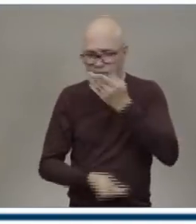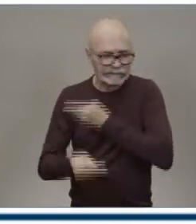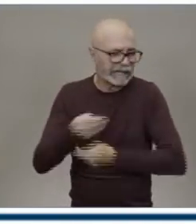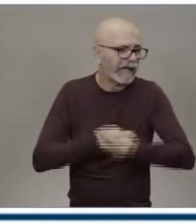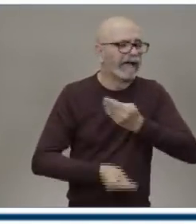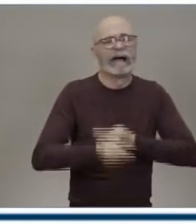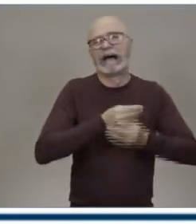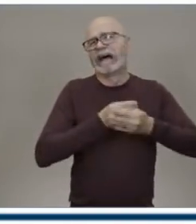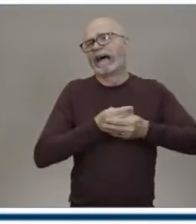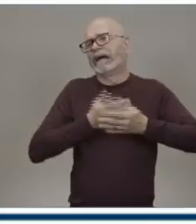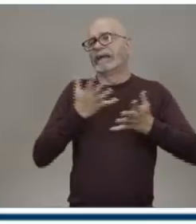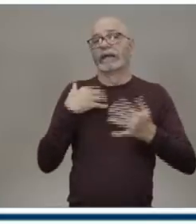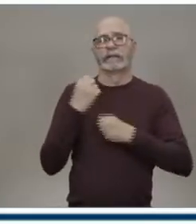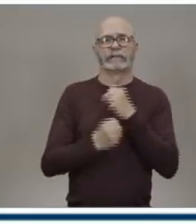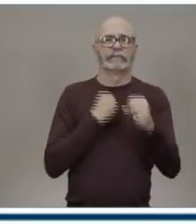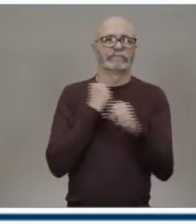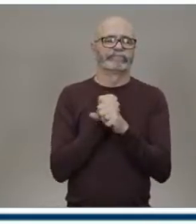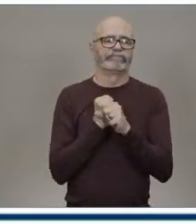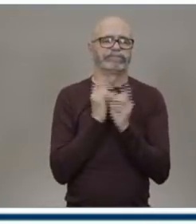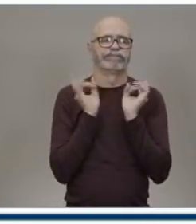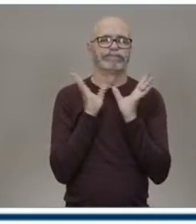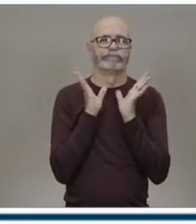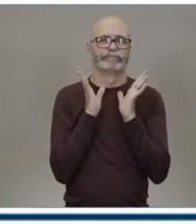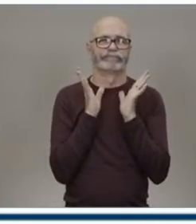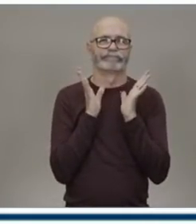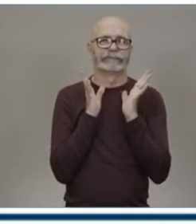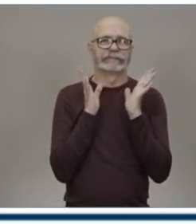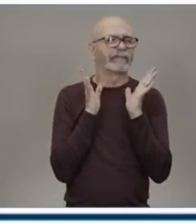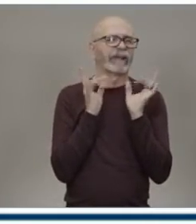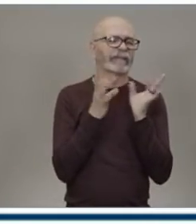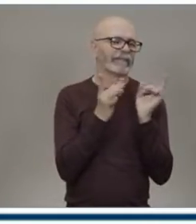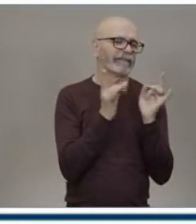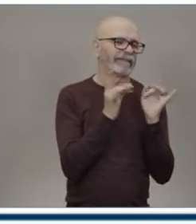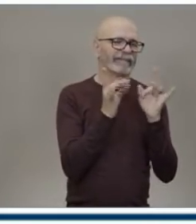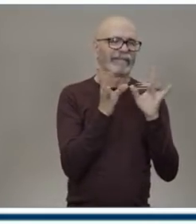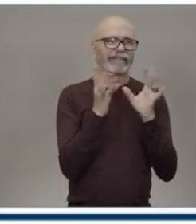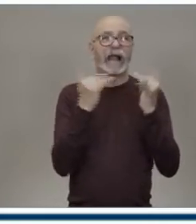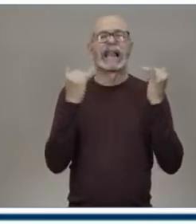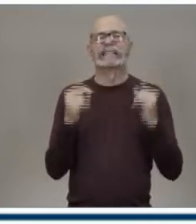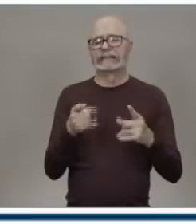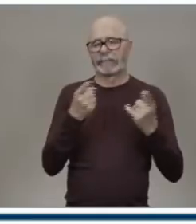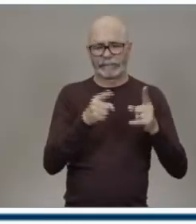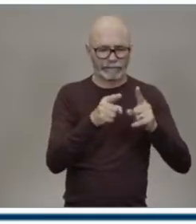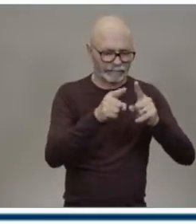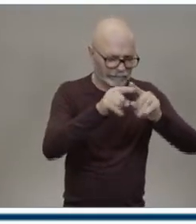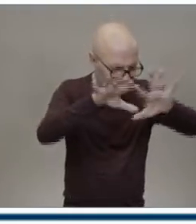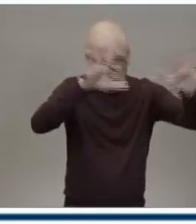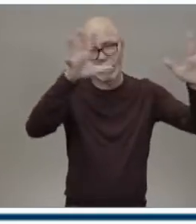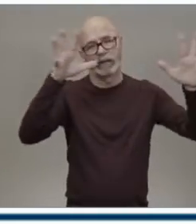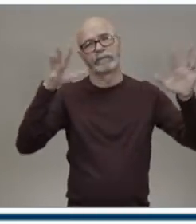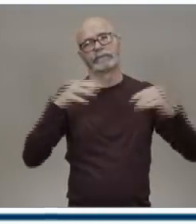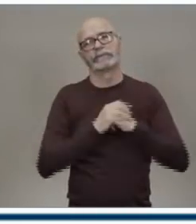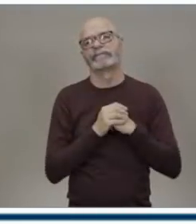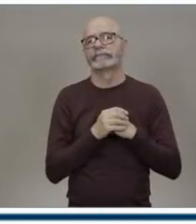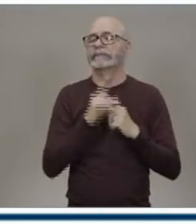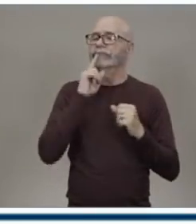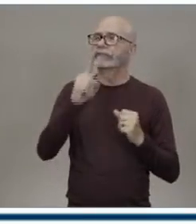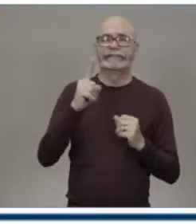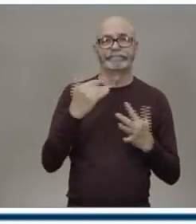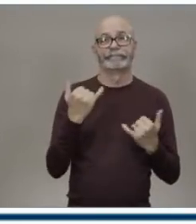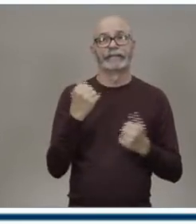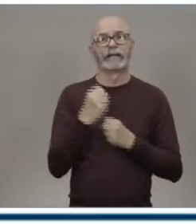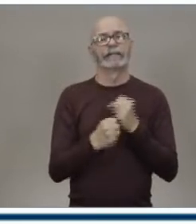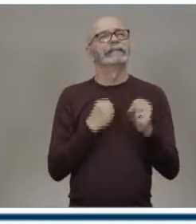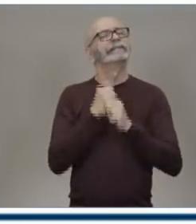that has been marked by so many tragedies and suffering. Many days, it's hard to imagine how we, as